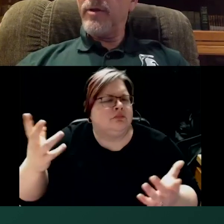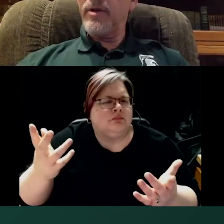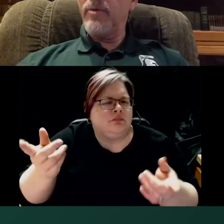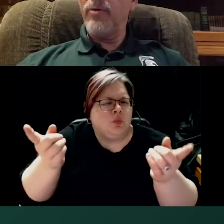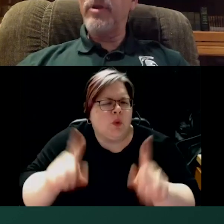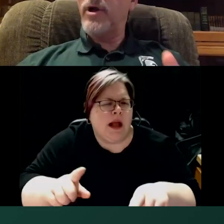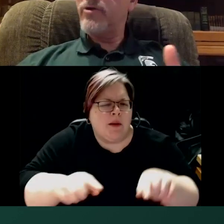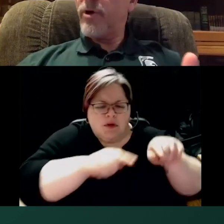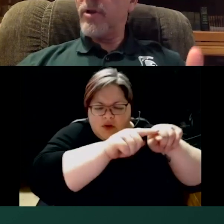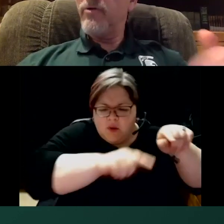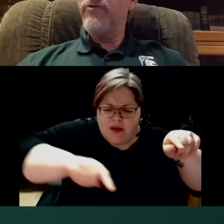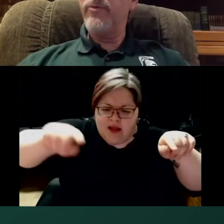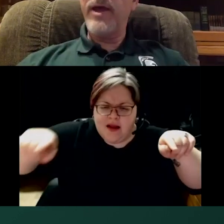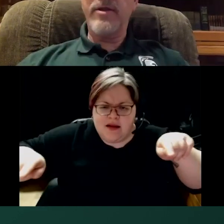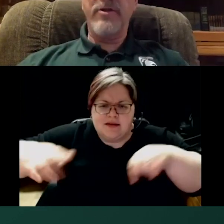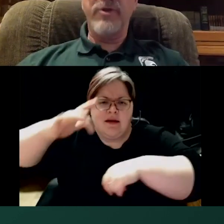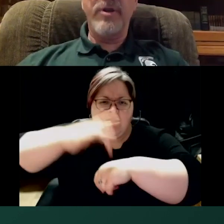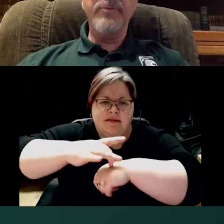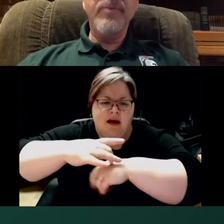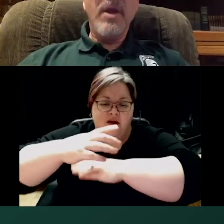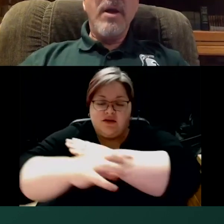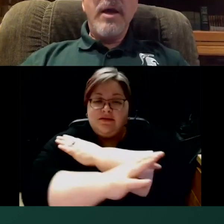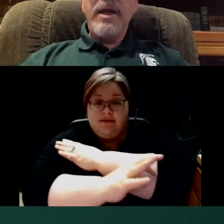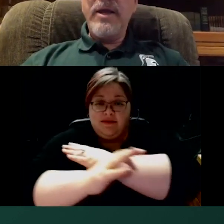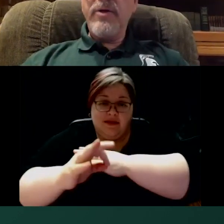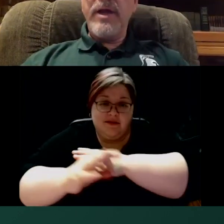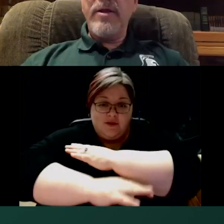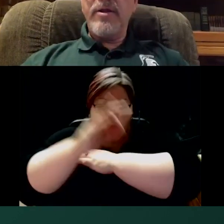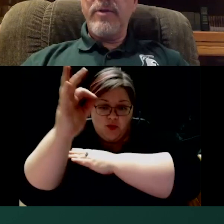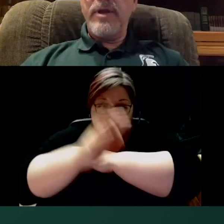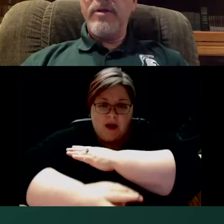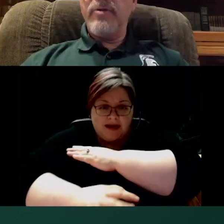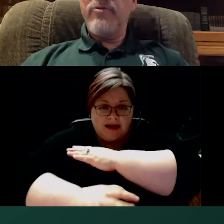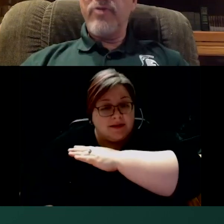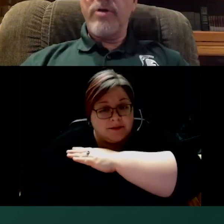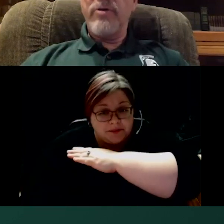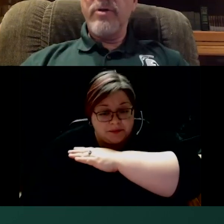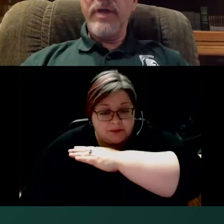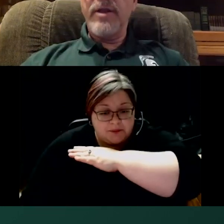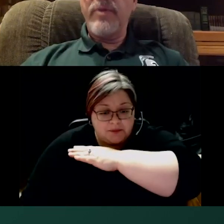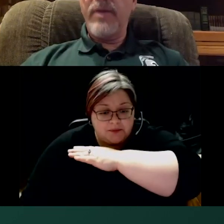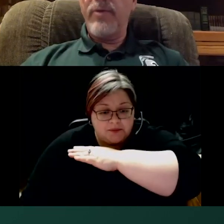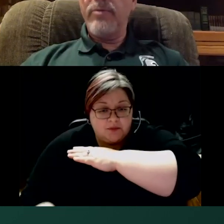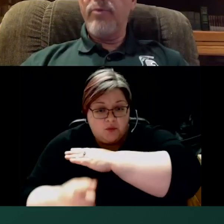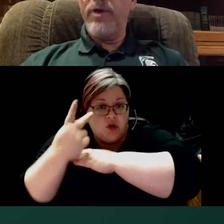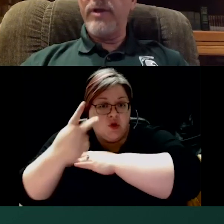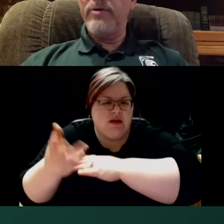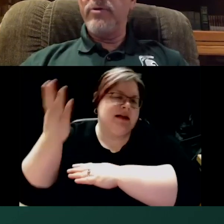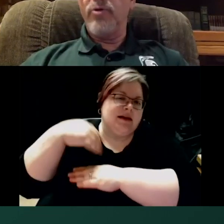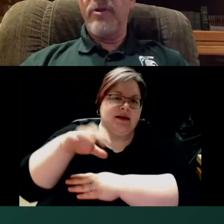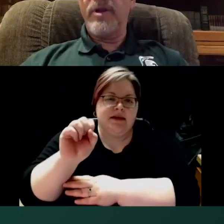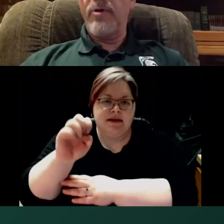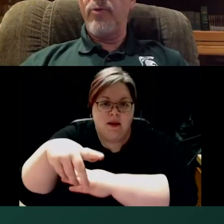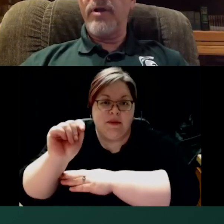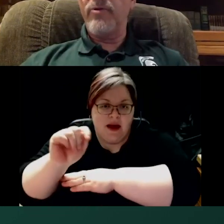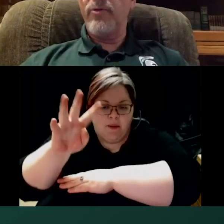at some of those star charts from past sessions. Here is the chart in September pointed